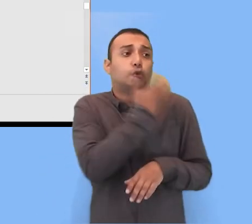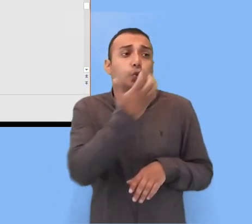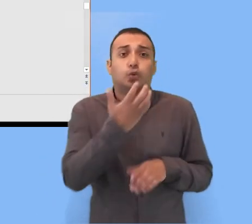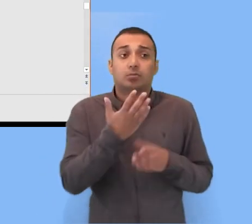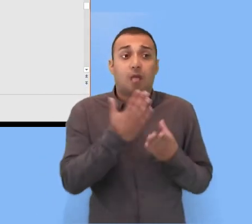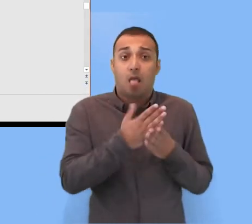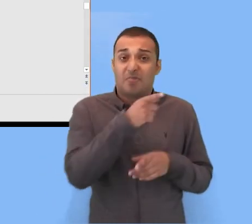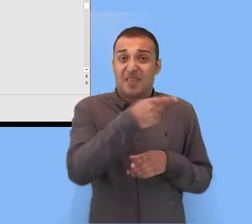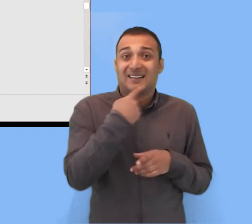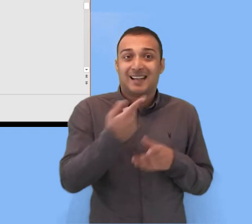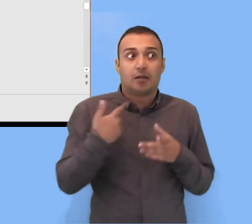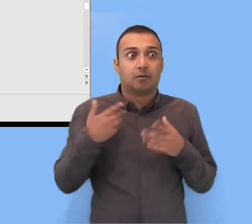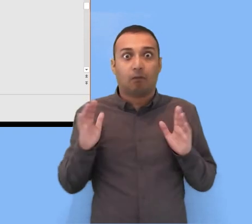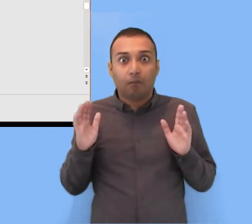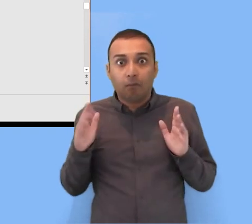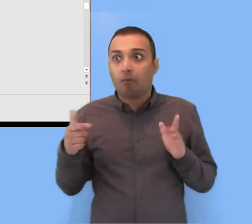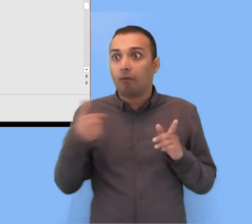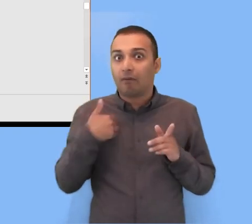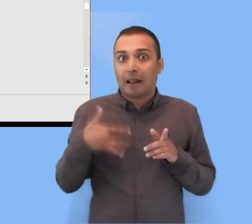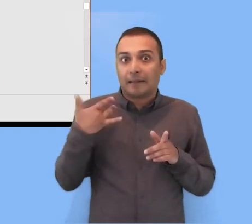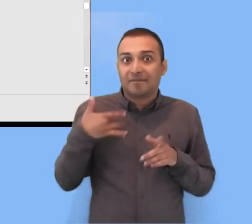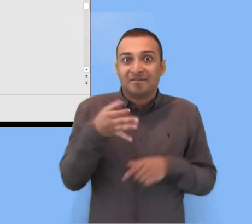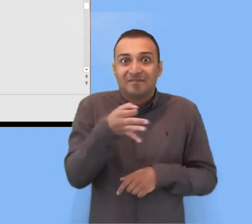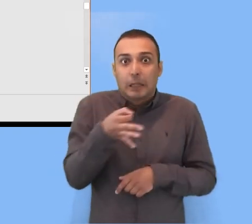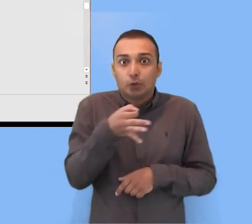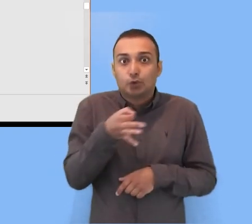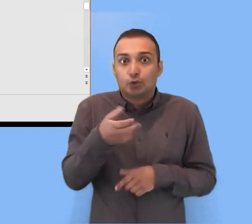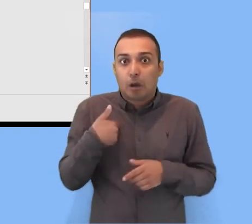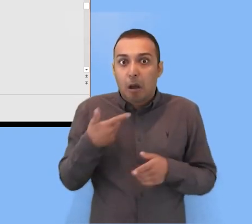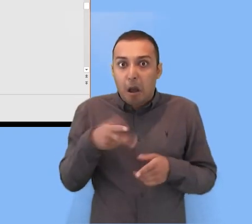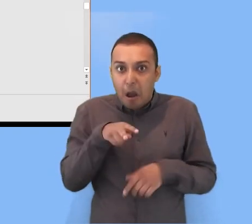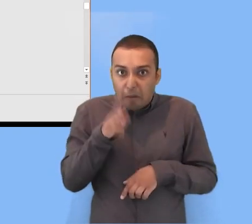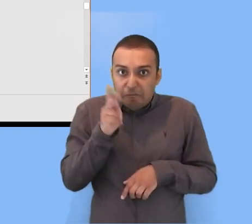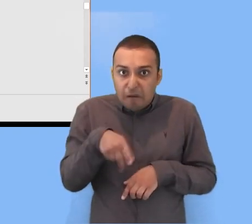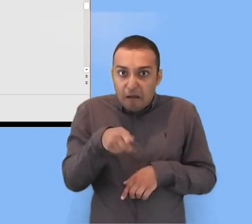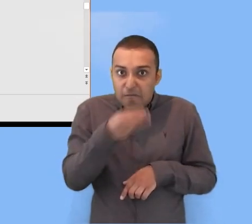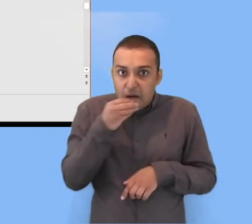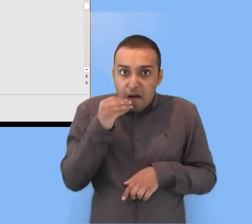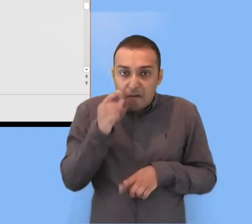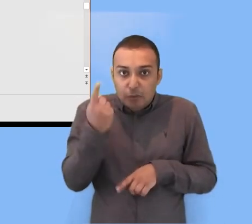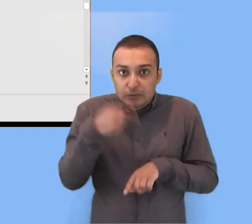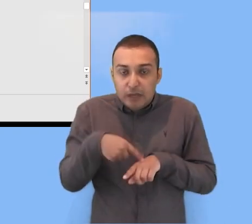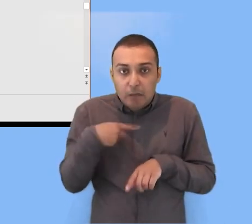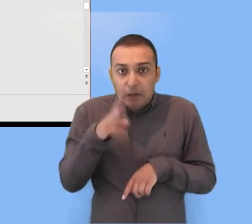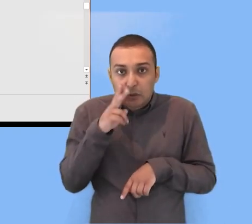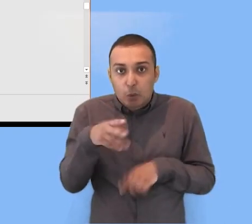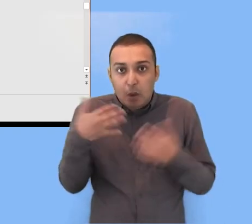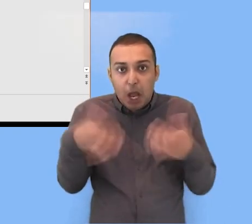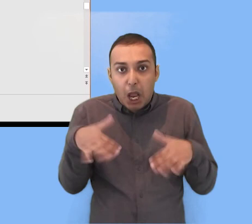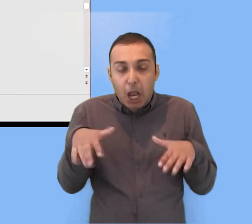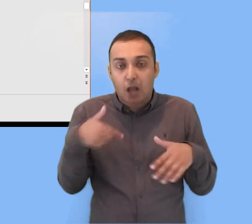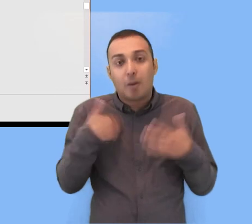their villages and they haven't come across someone fasting. So I explained it all and they were fine with it.